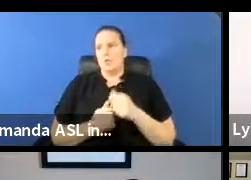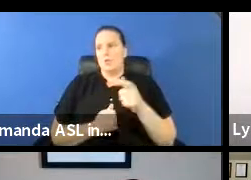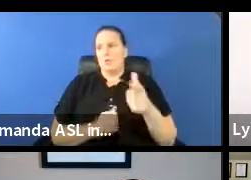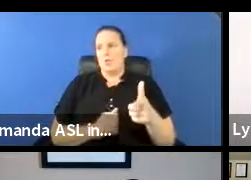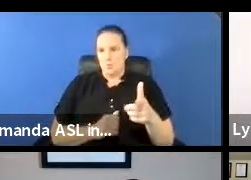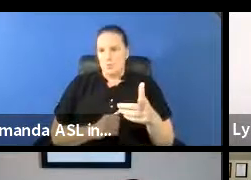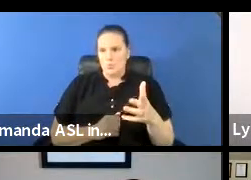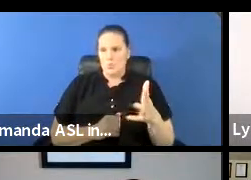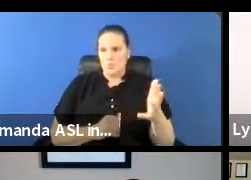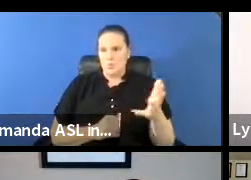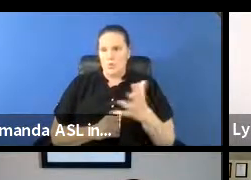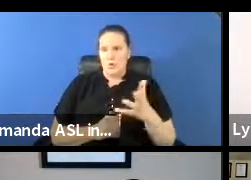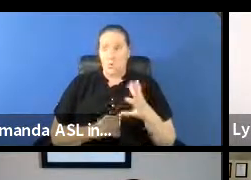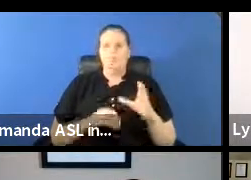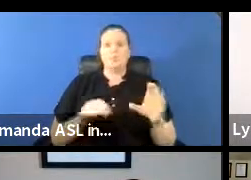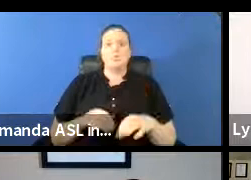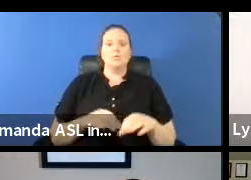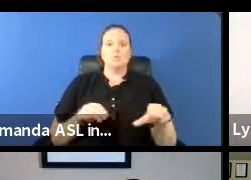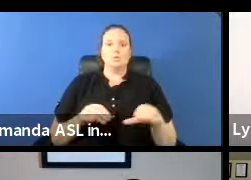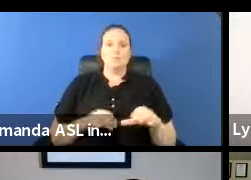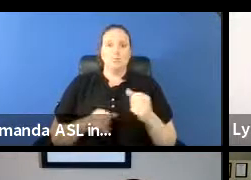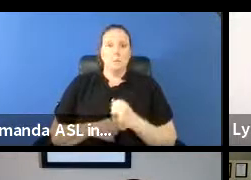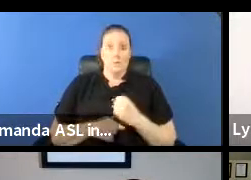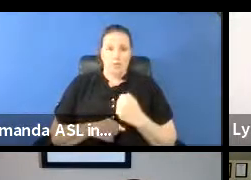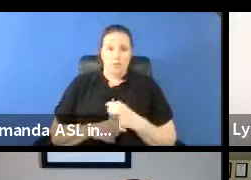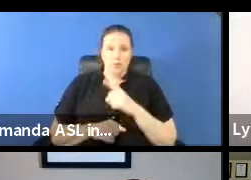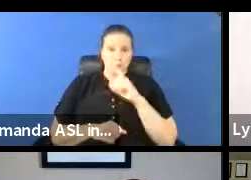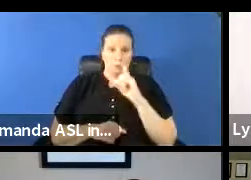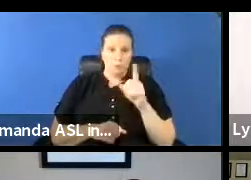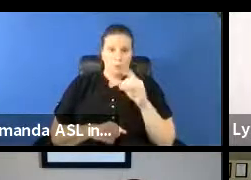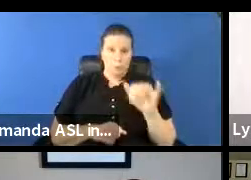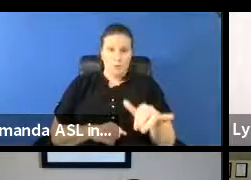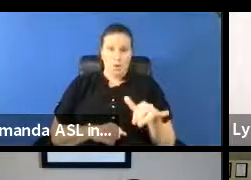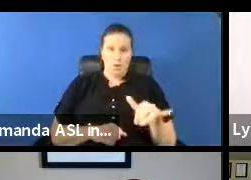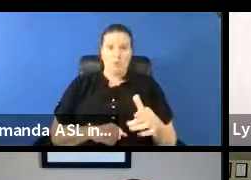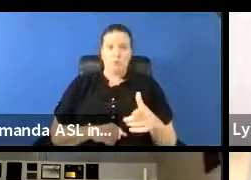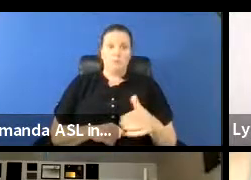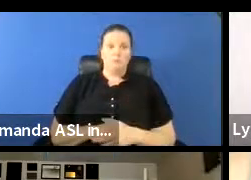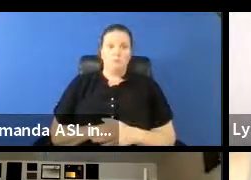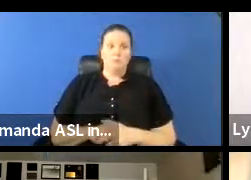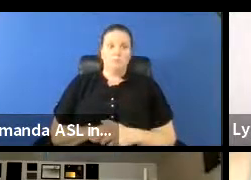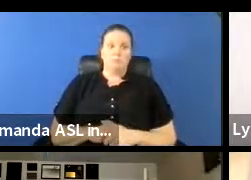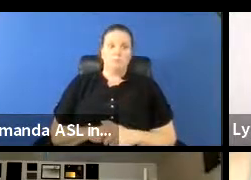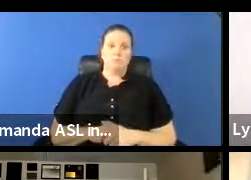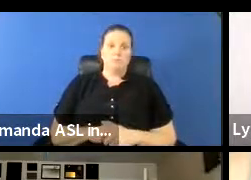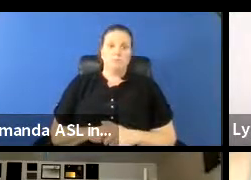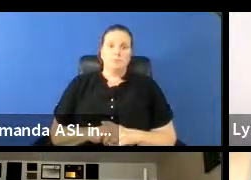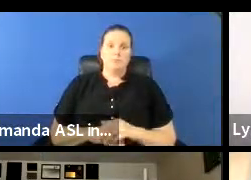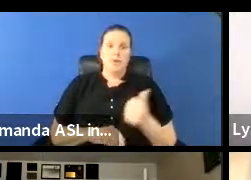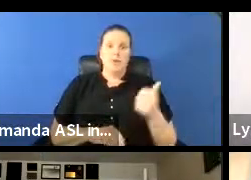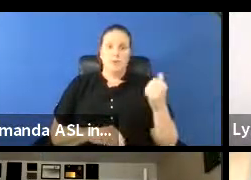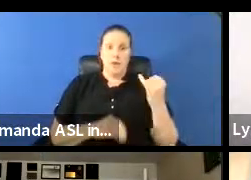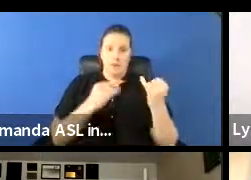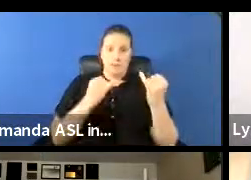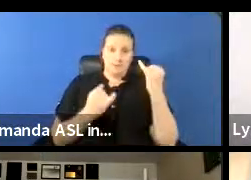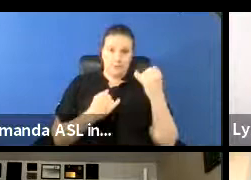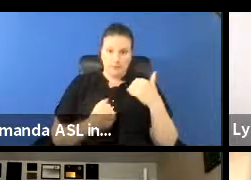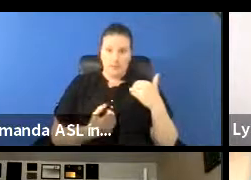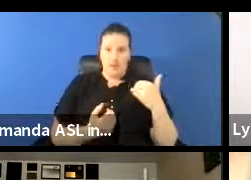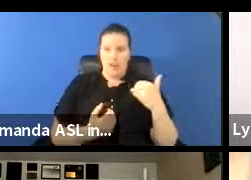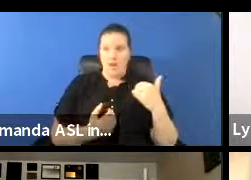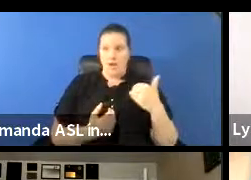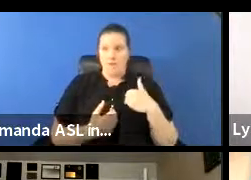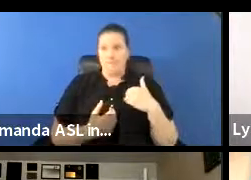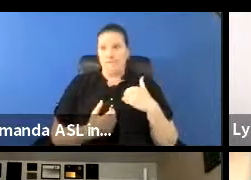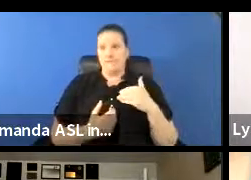that we've been doing to make sure that, you know, these other ideas had a